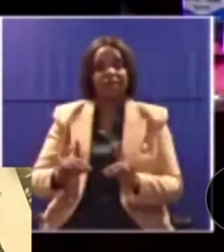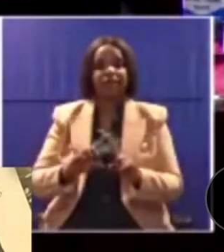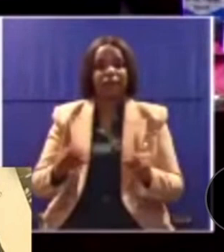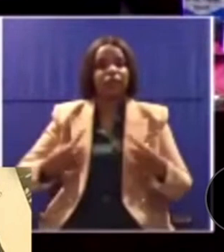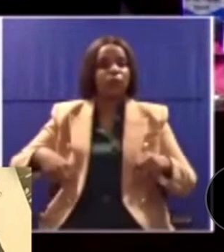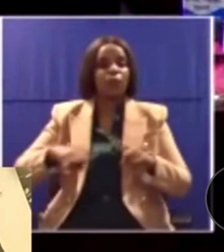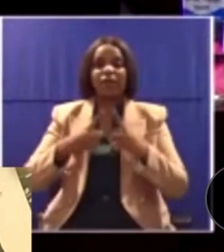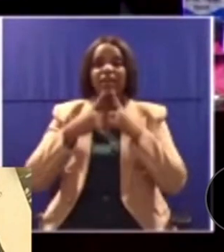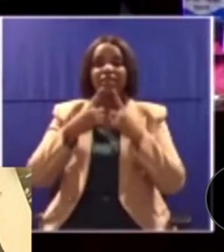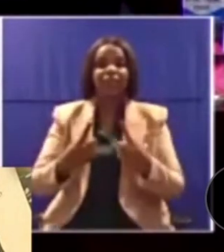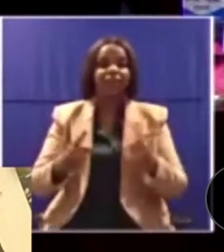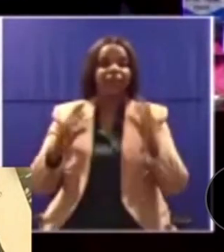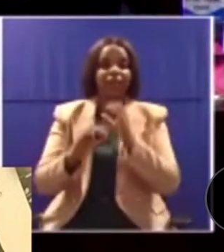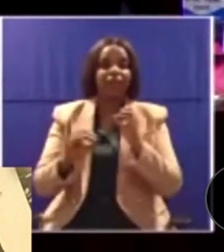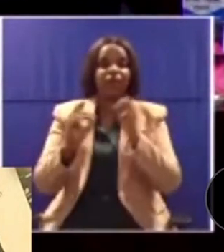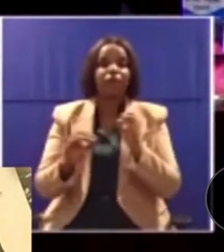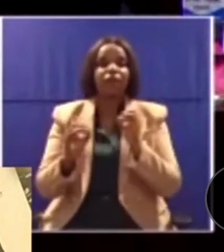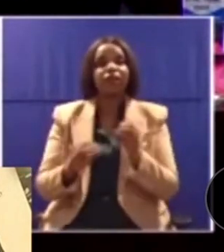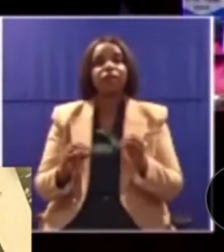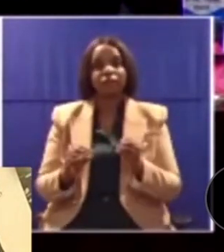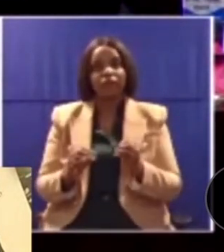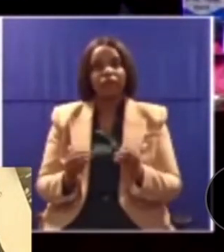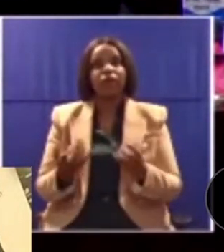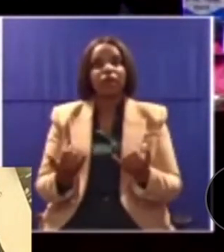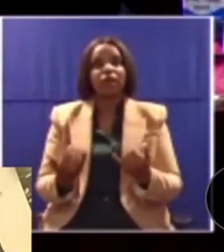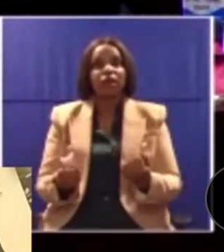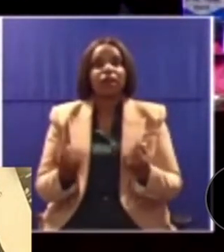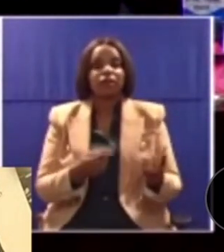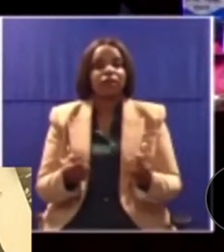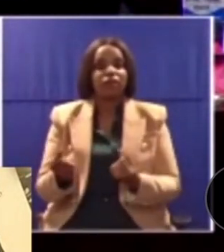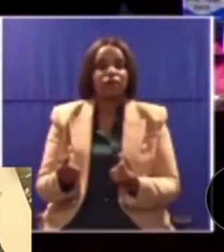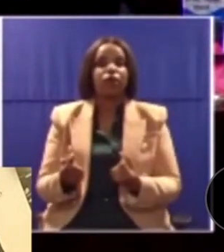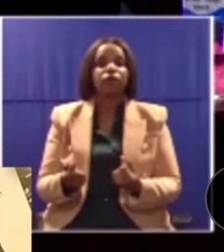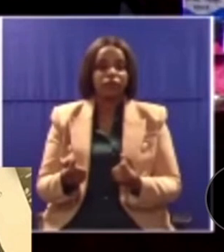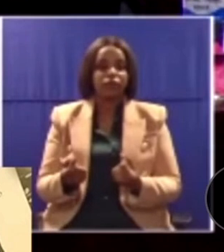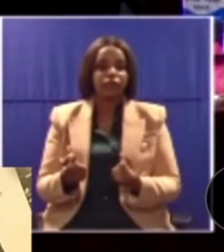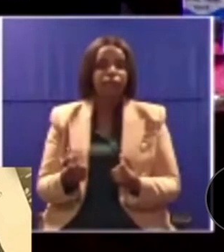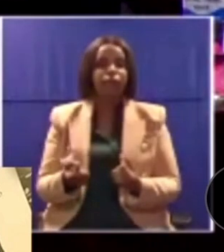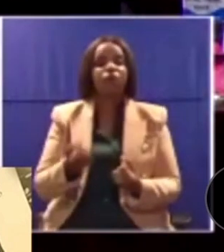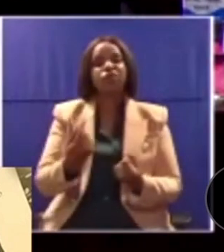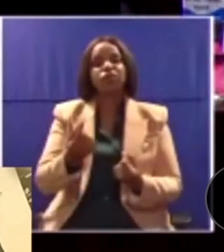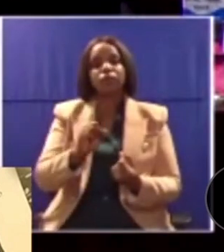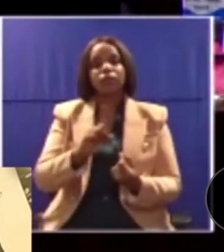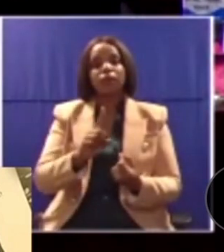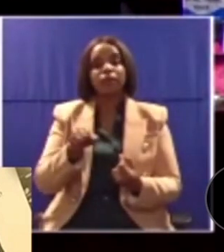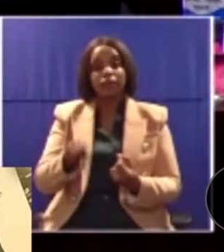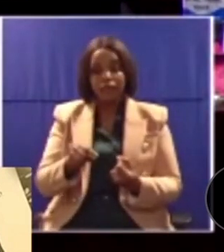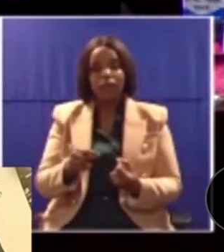said about that, no positive angle to take to that problem. And if mining